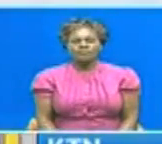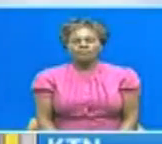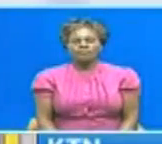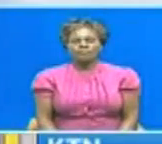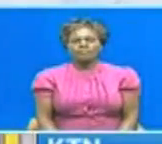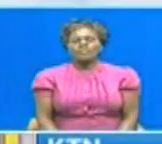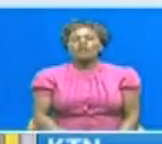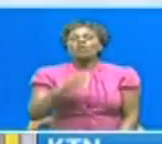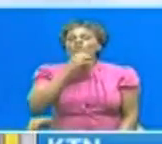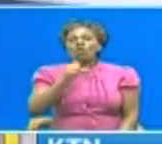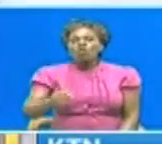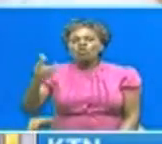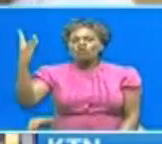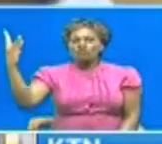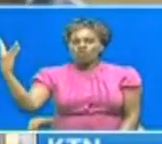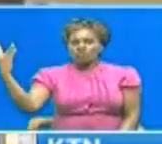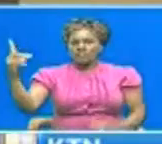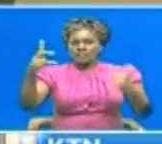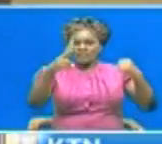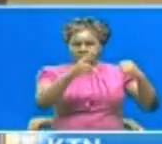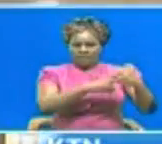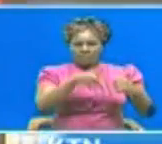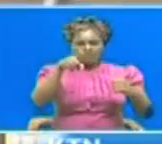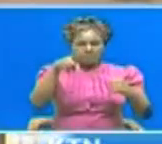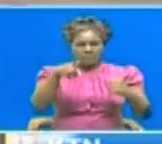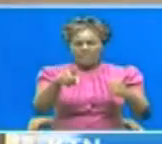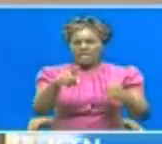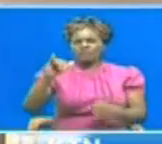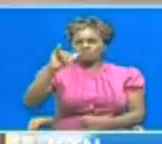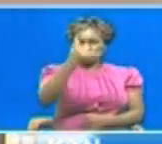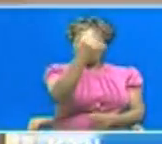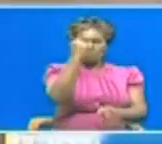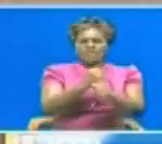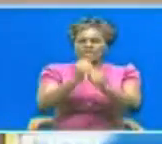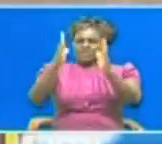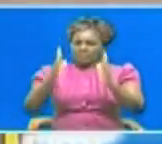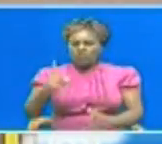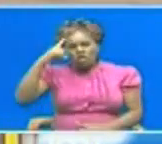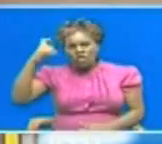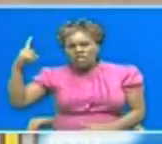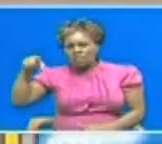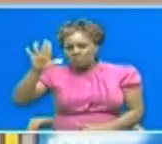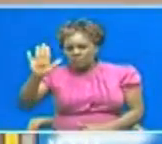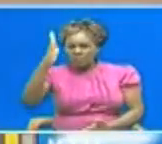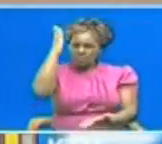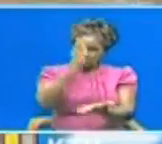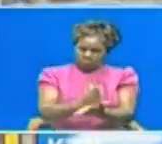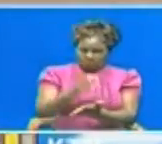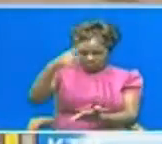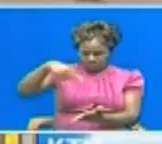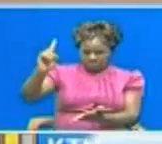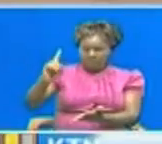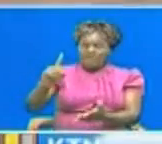Gabriel Nderito, aged 47, regards himself as a budding aeroplane maker. His dreams are valid, he says. If